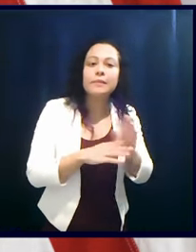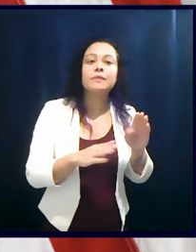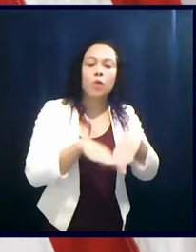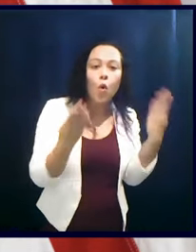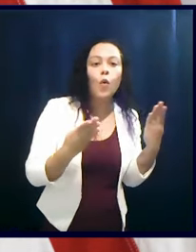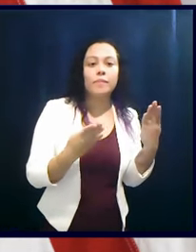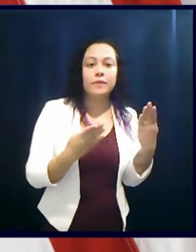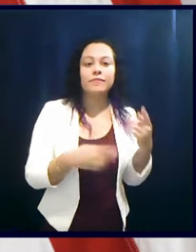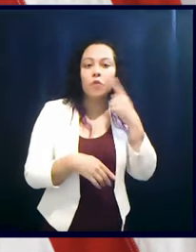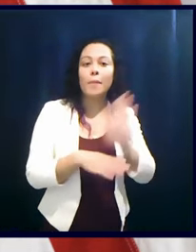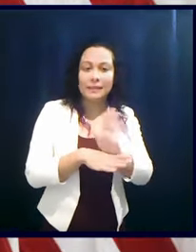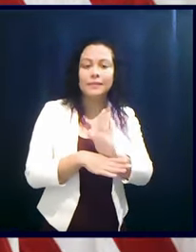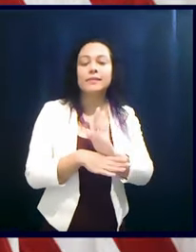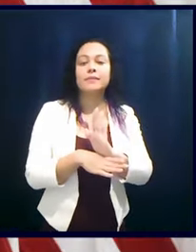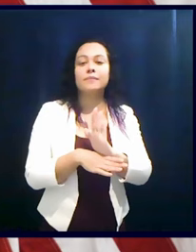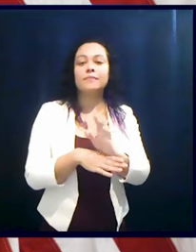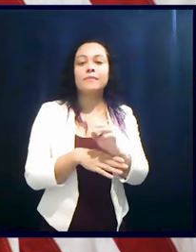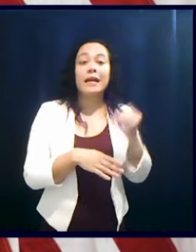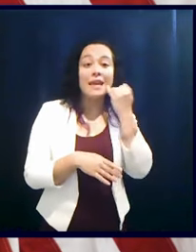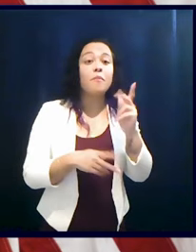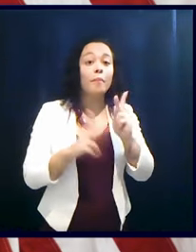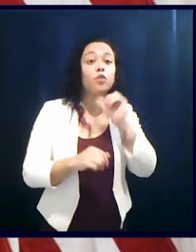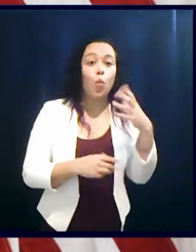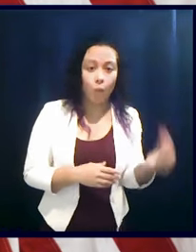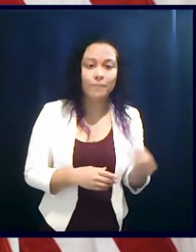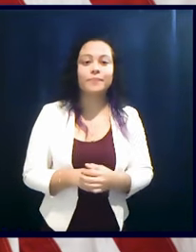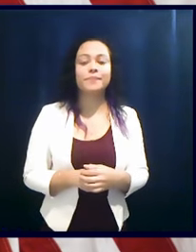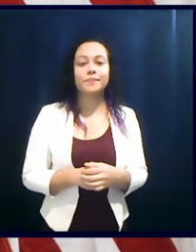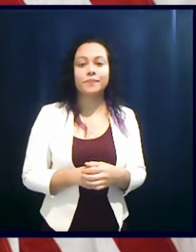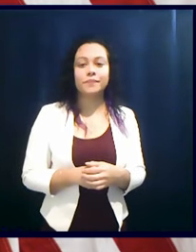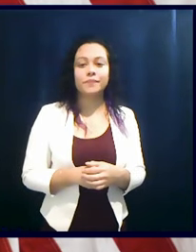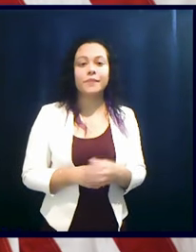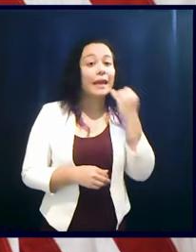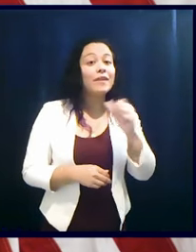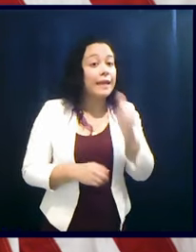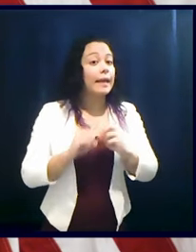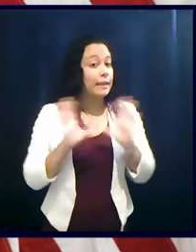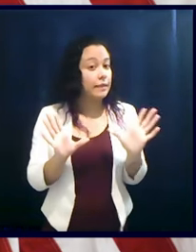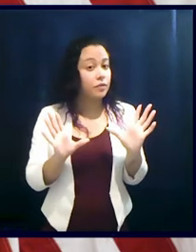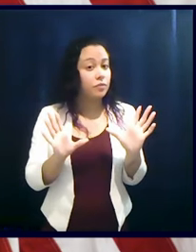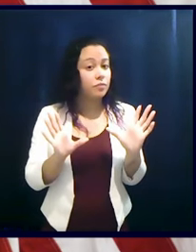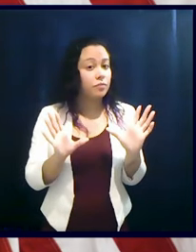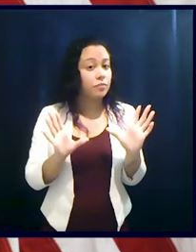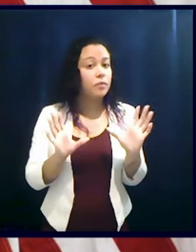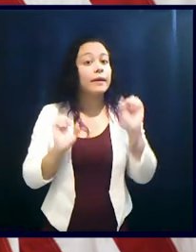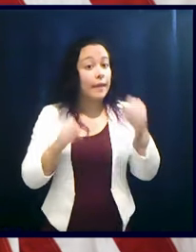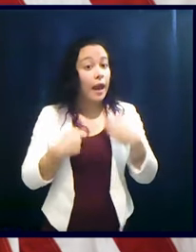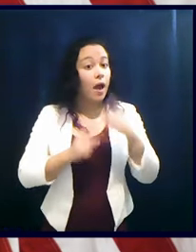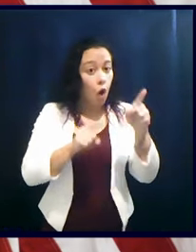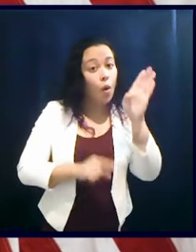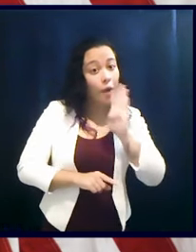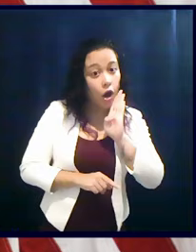rides are open for business, as long as no one goes to them. In case this isn't clear, can you go to a